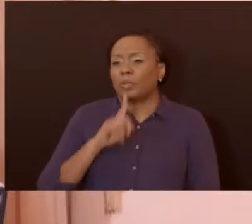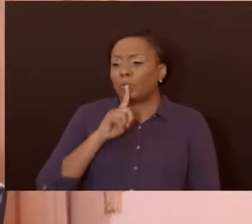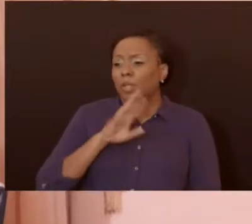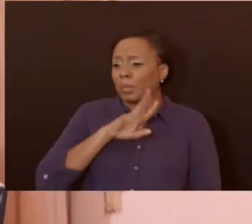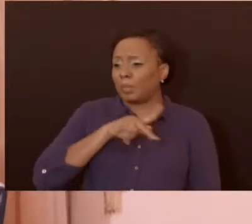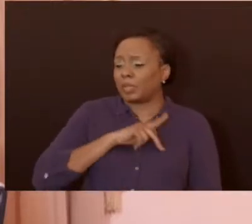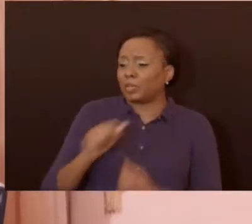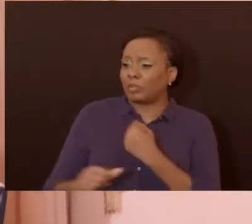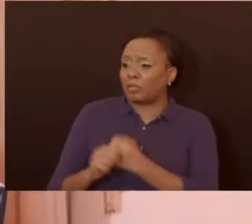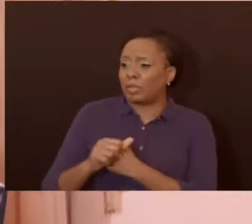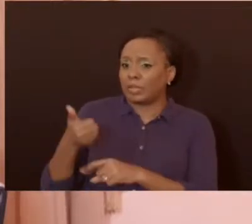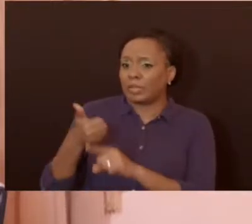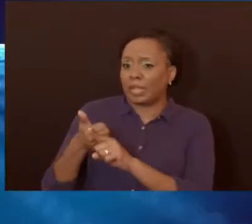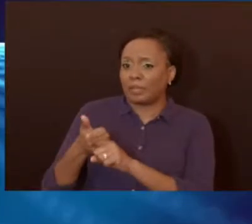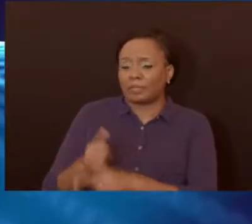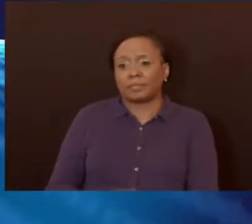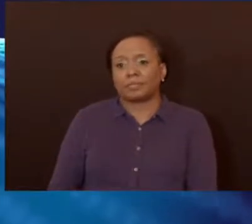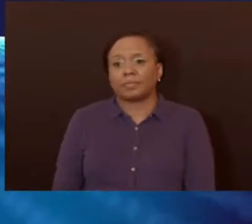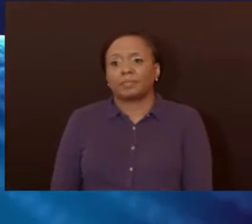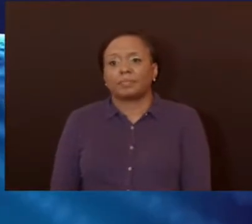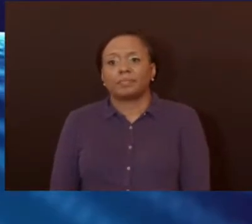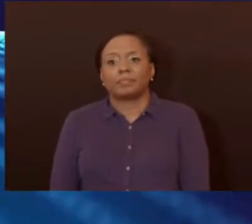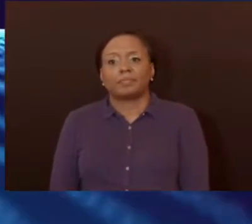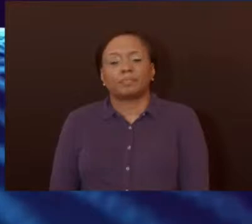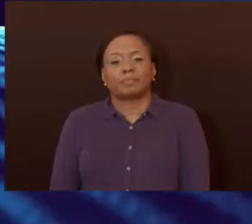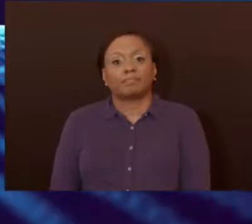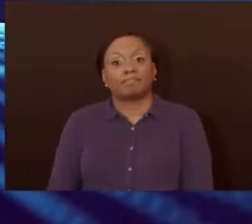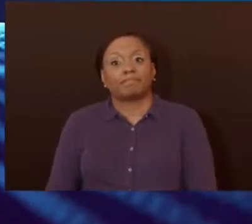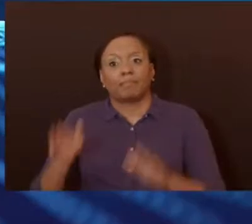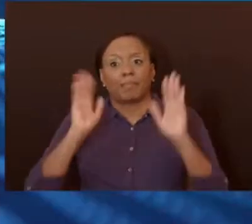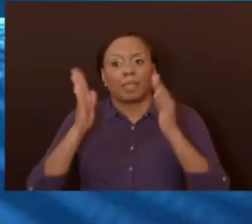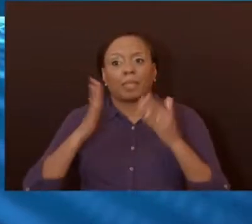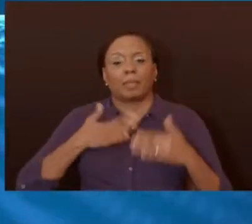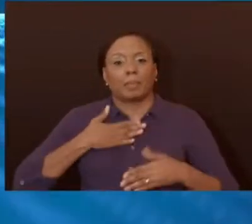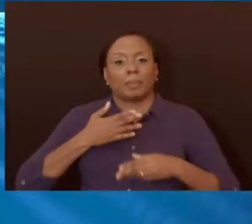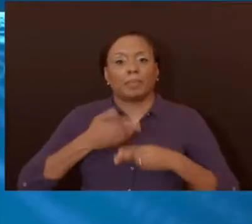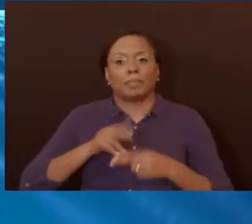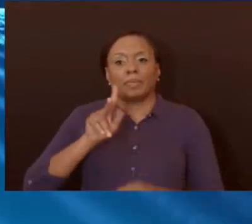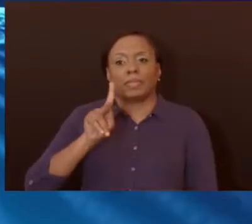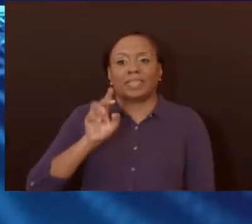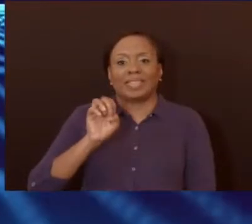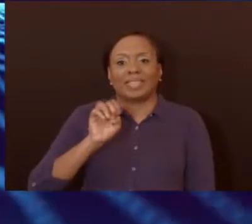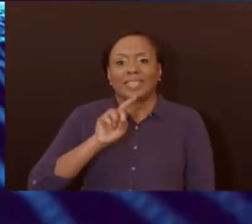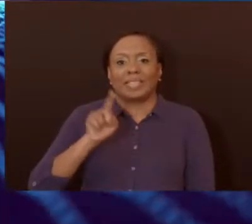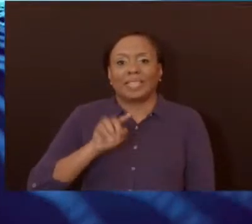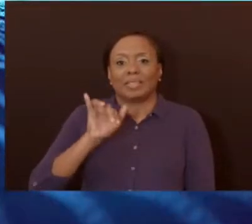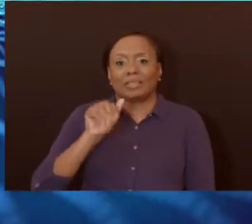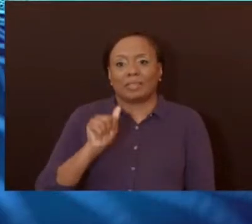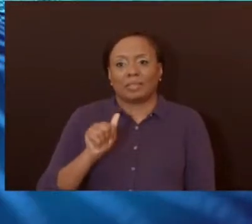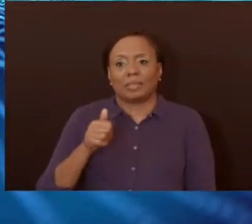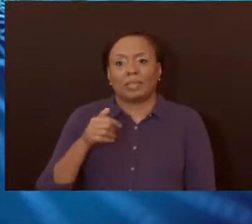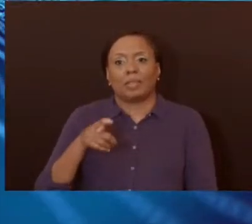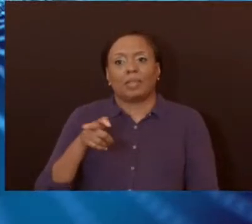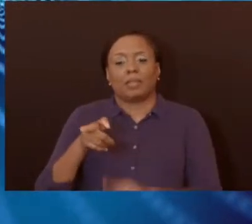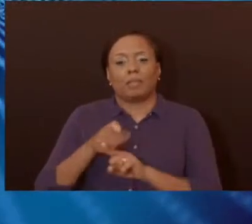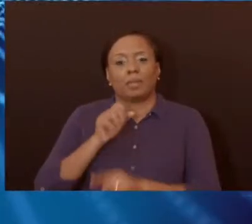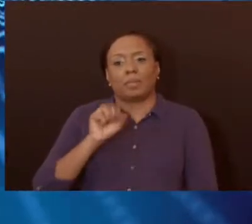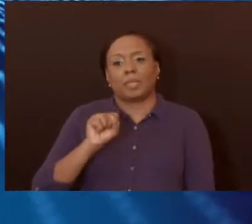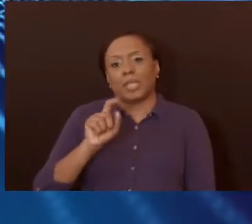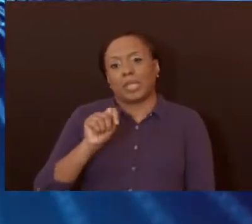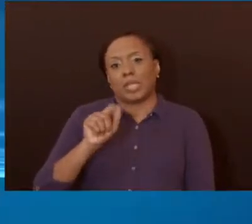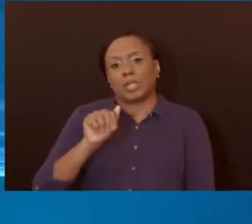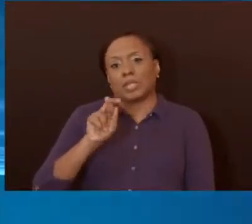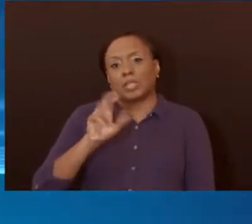themselves. Hi, Kezia, Starcom Network. That being said, what is the latest update on people